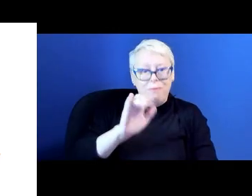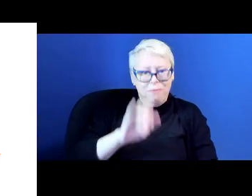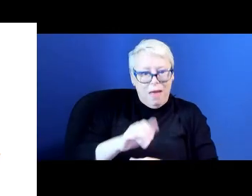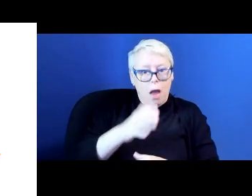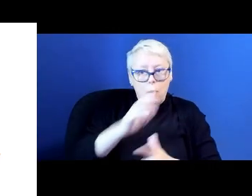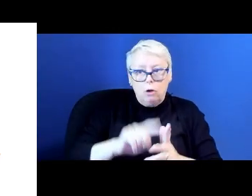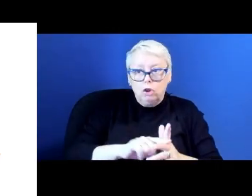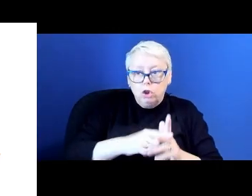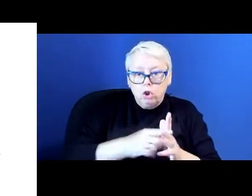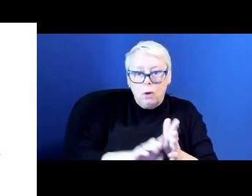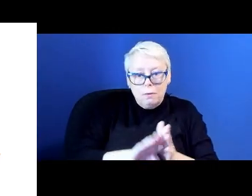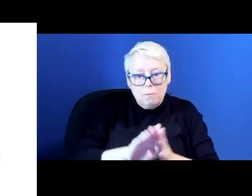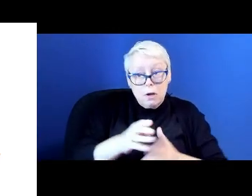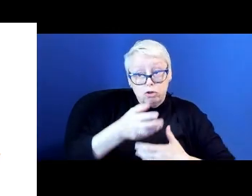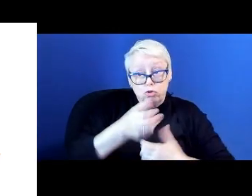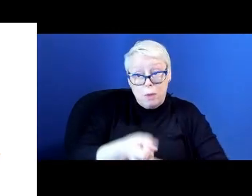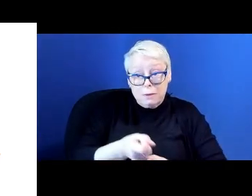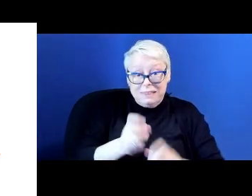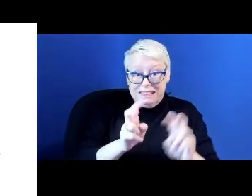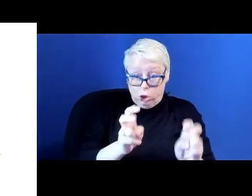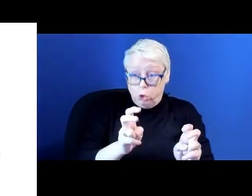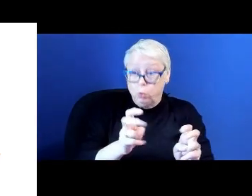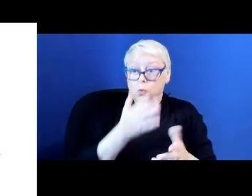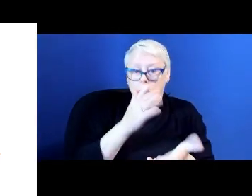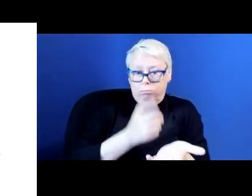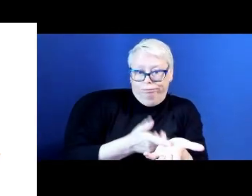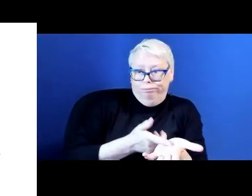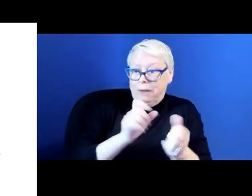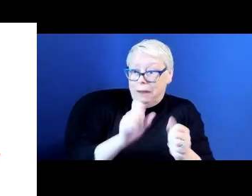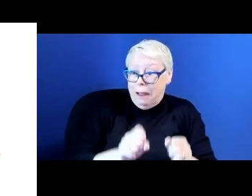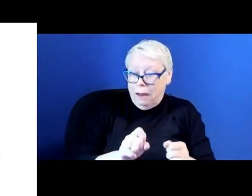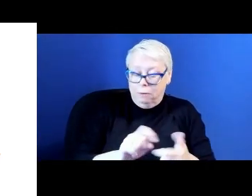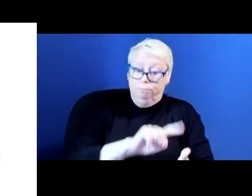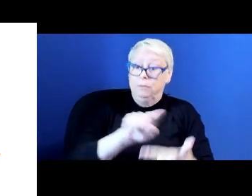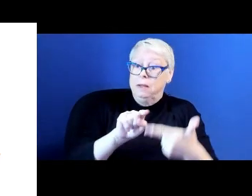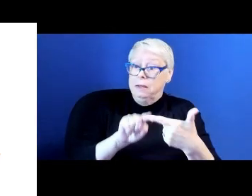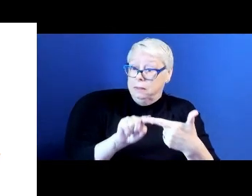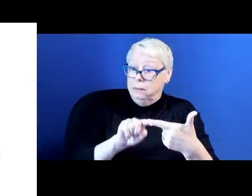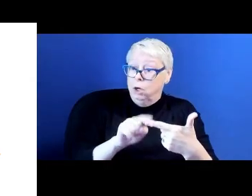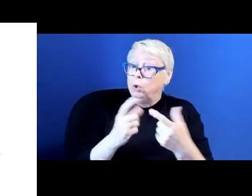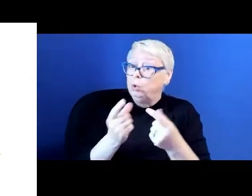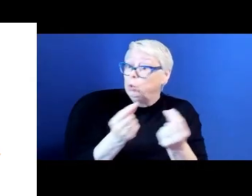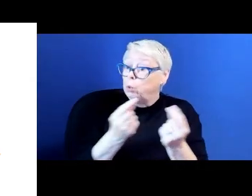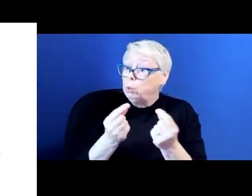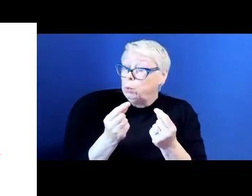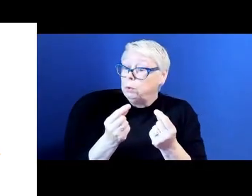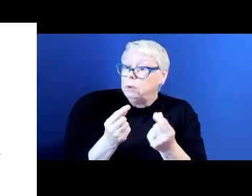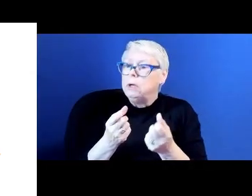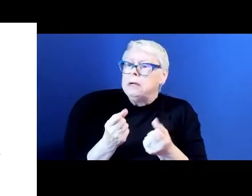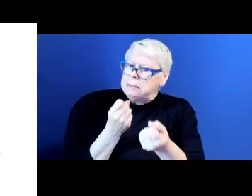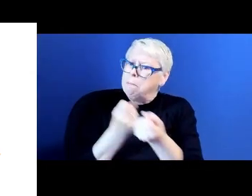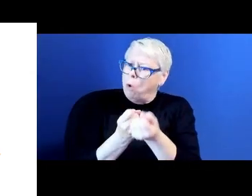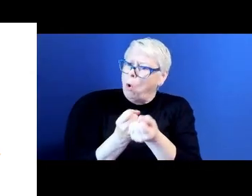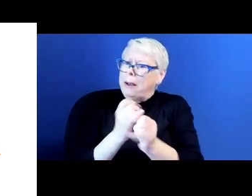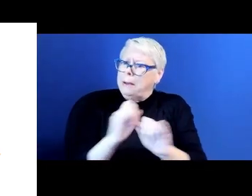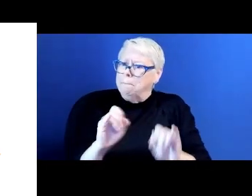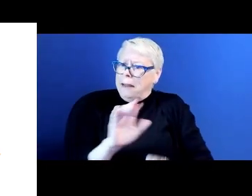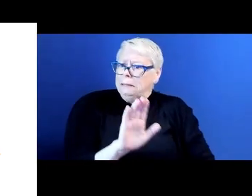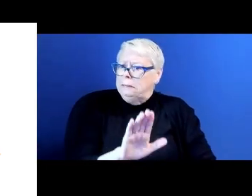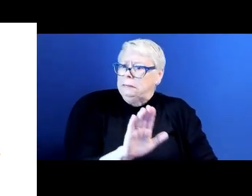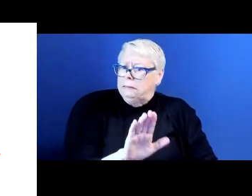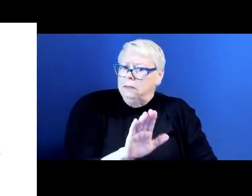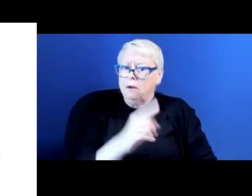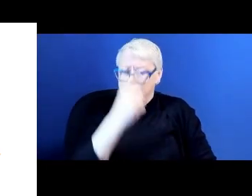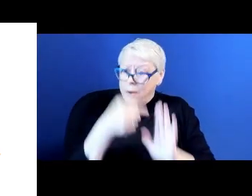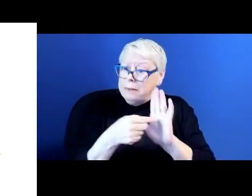issues very often. The second principle is to support autonomy and choice, for example,